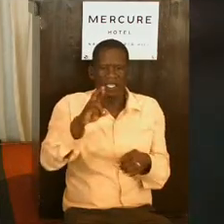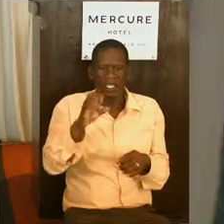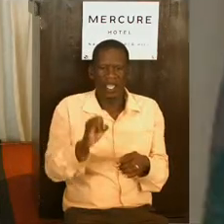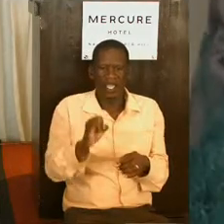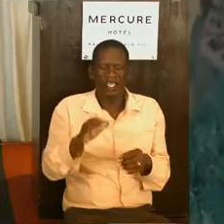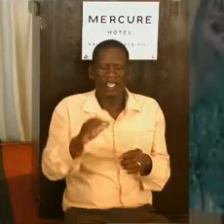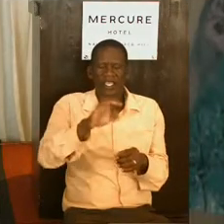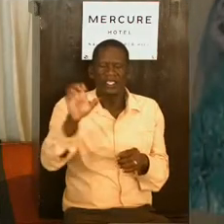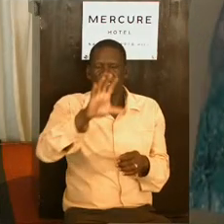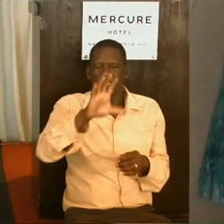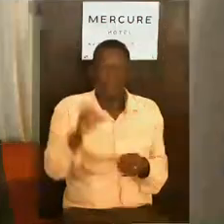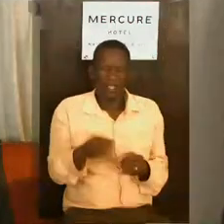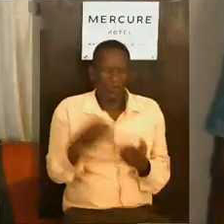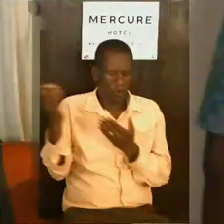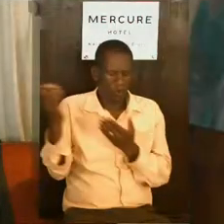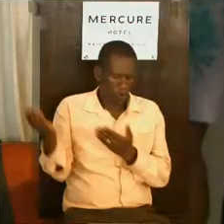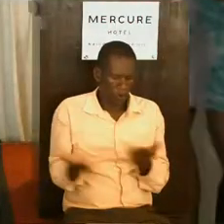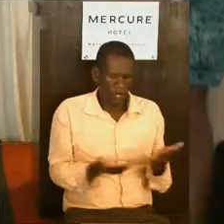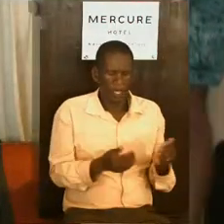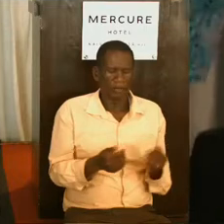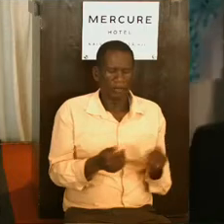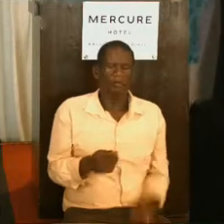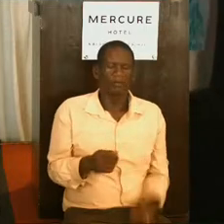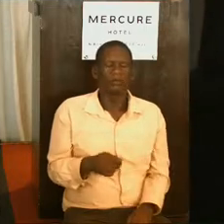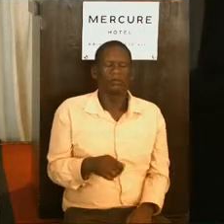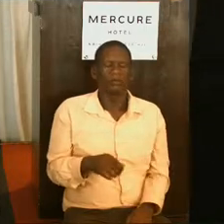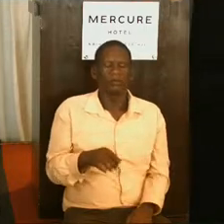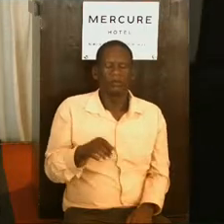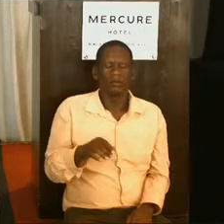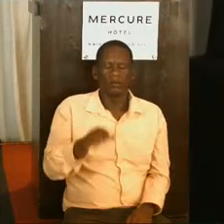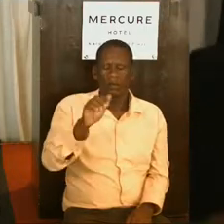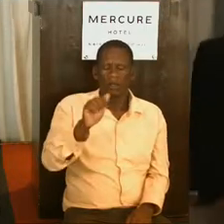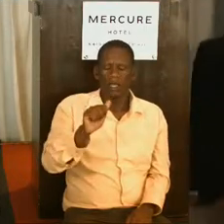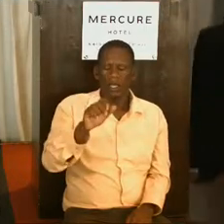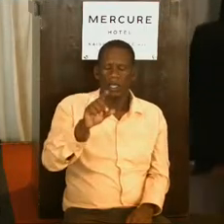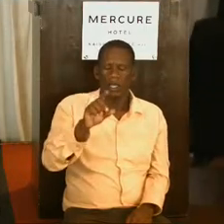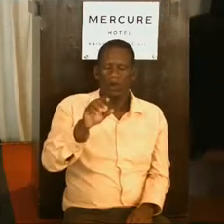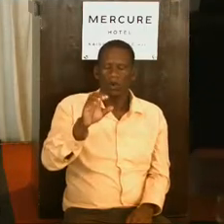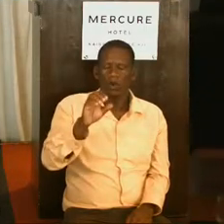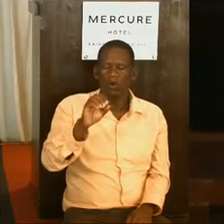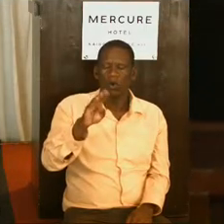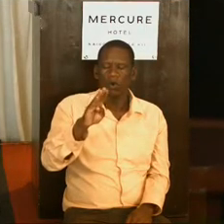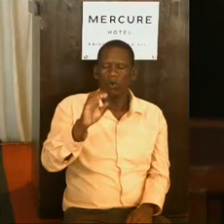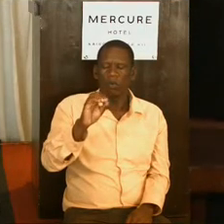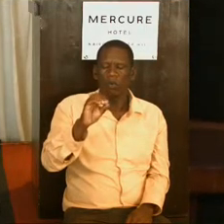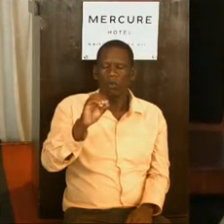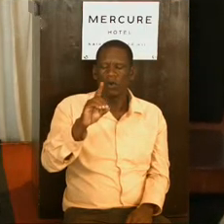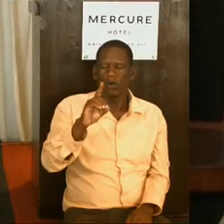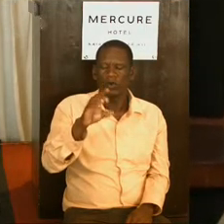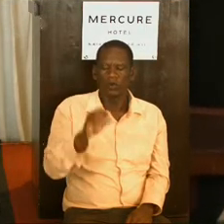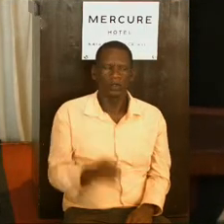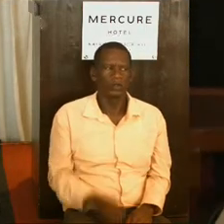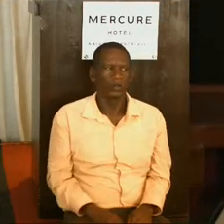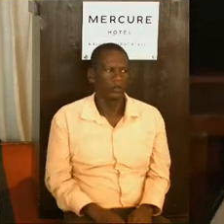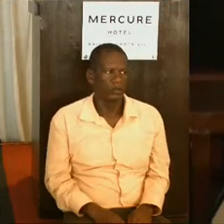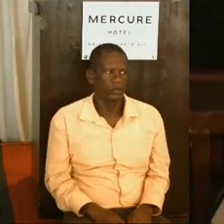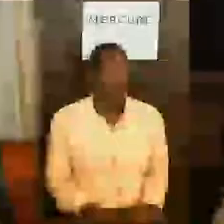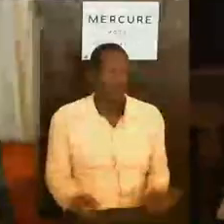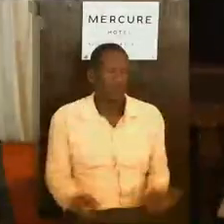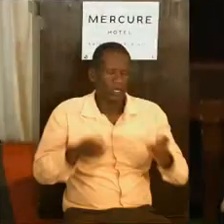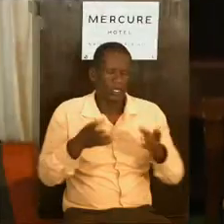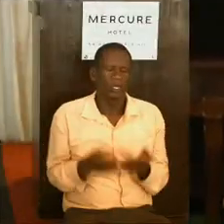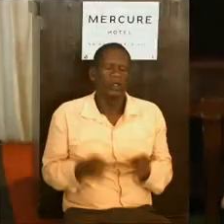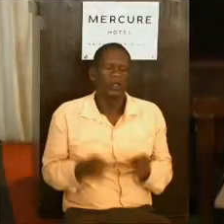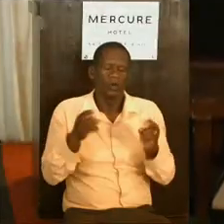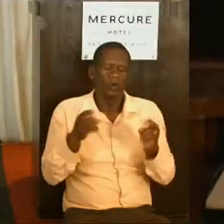East Africa please welcome Mr andio or Bondo are you ready here thank